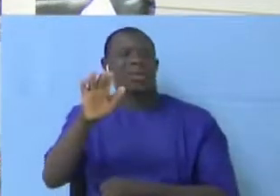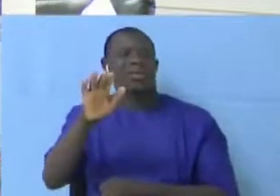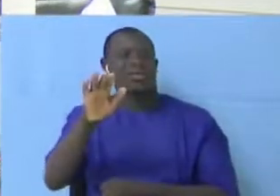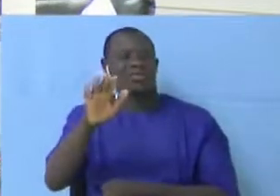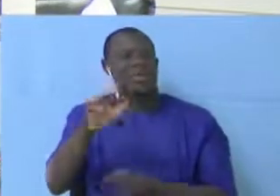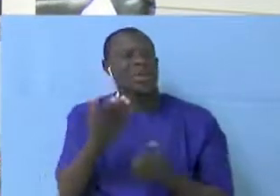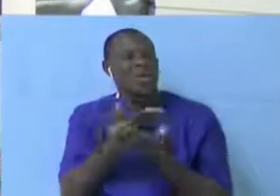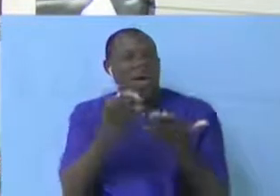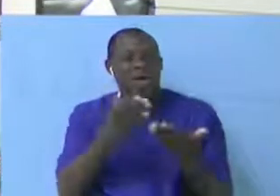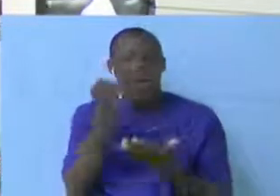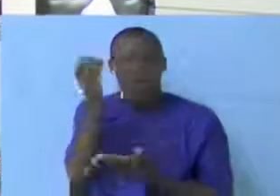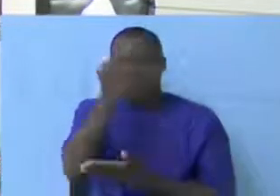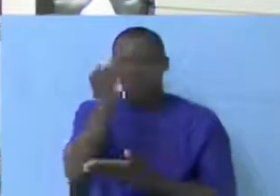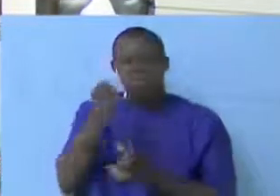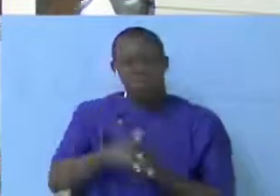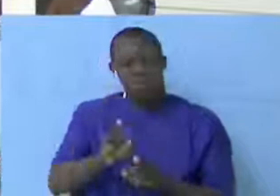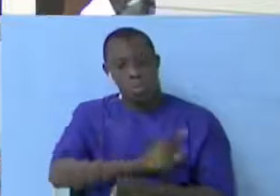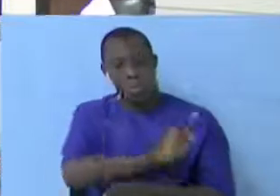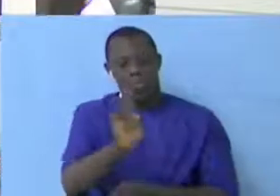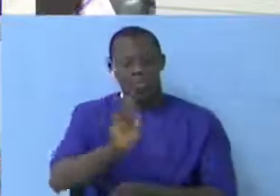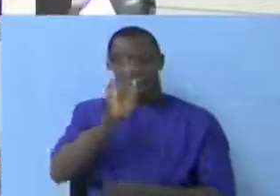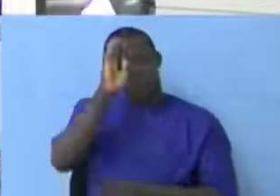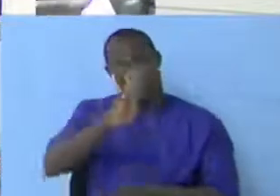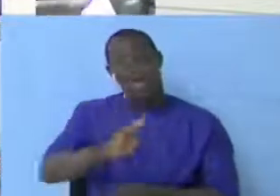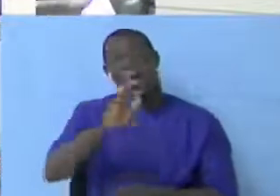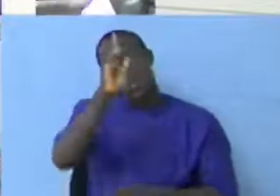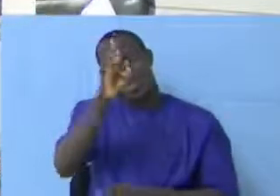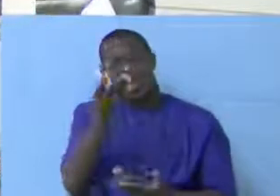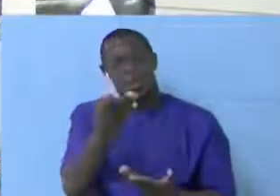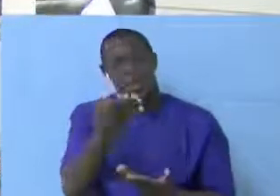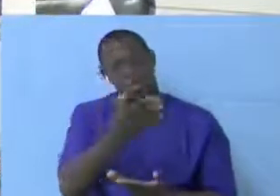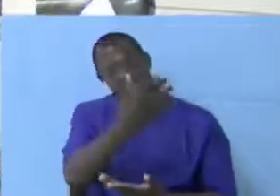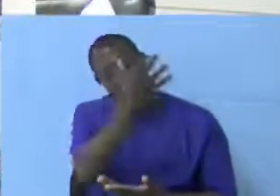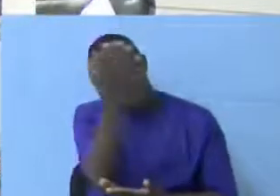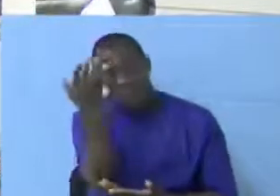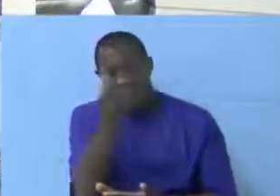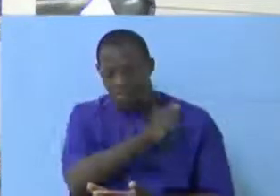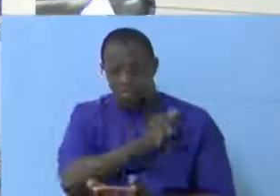Because we thank God some of us are alive. And